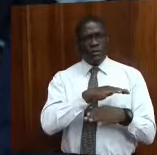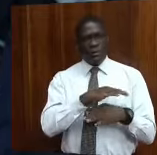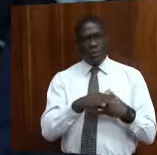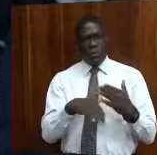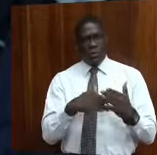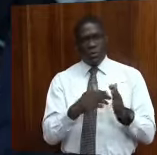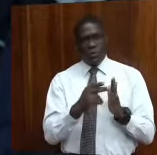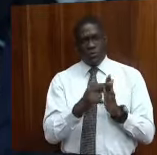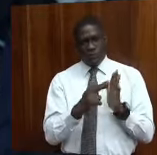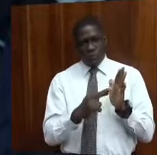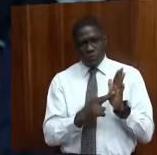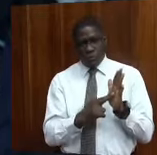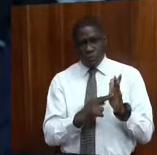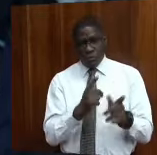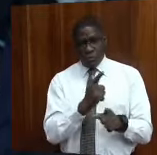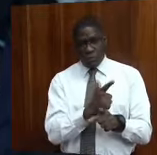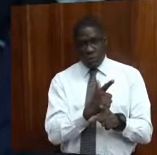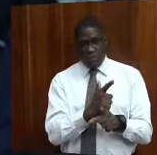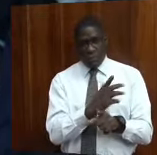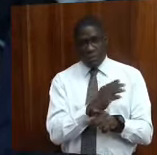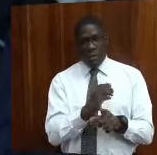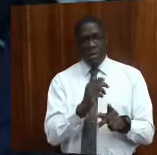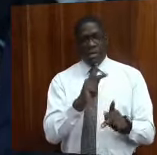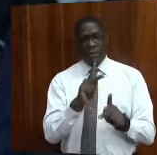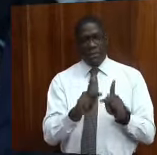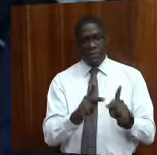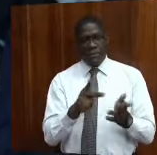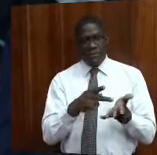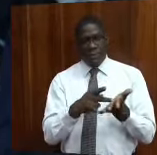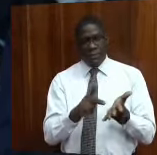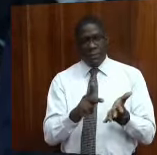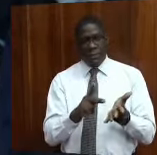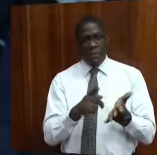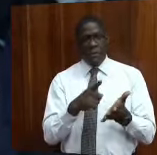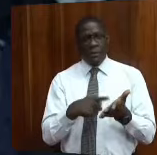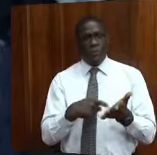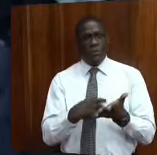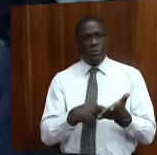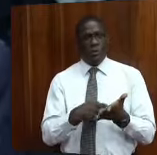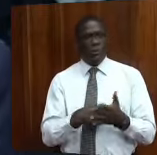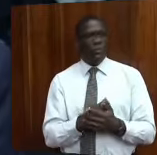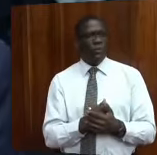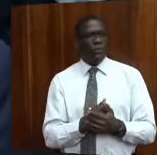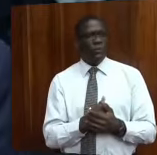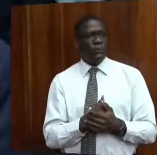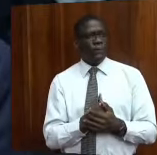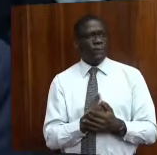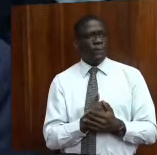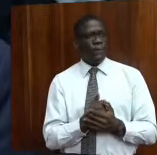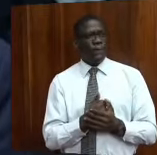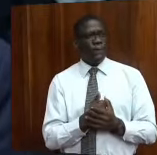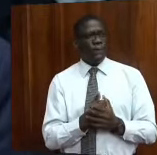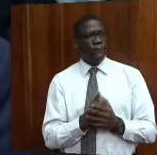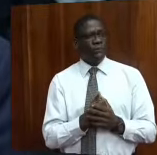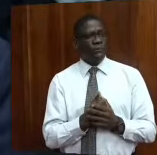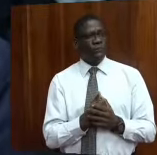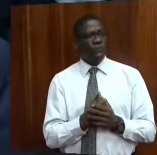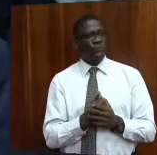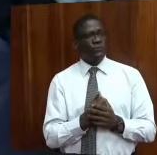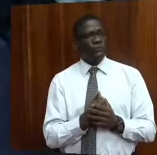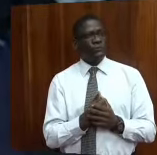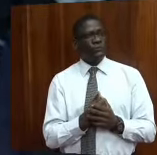and legislation. Mr. Speaker, St. Lucia continues to make strides in meeting international tax transparency standards.